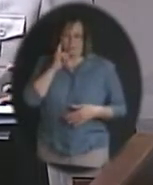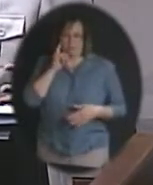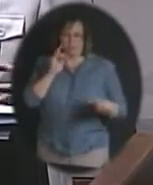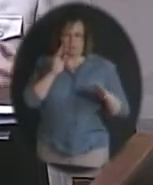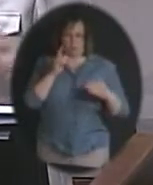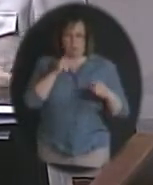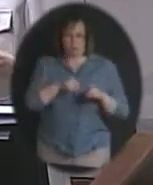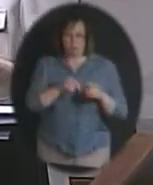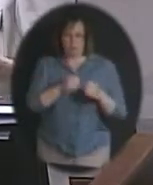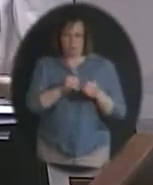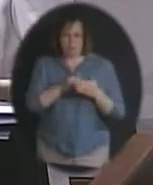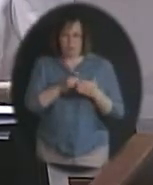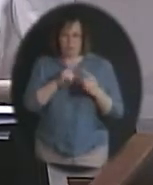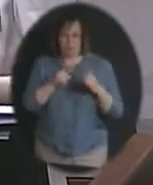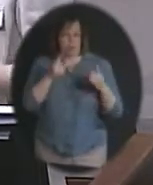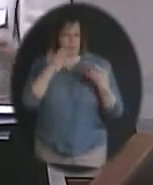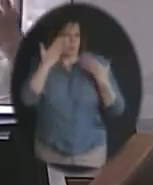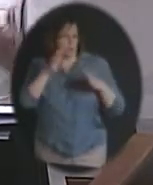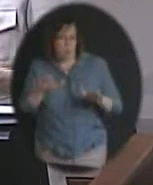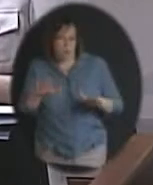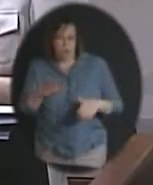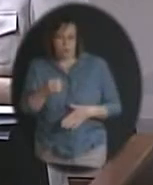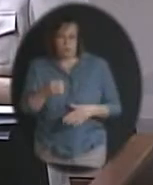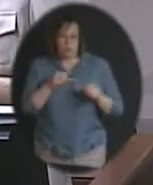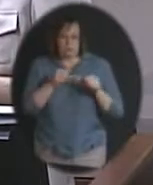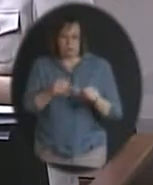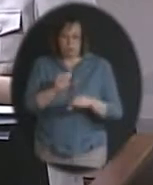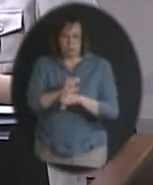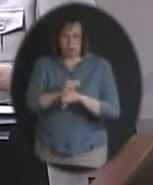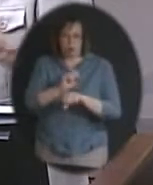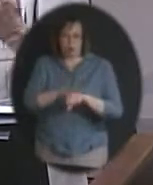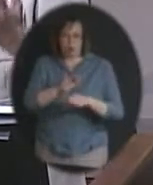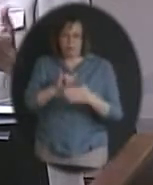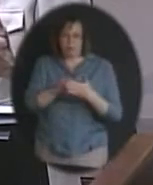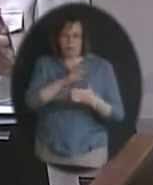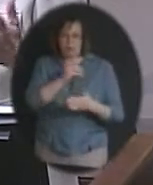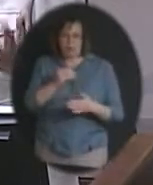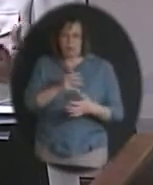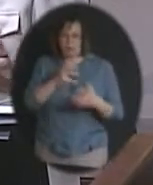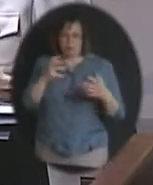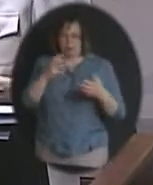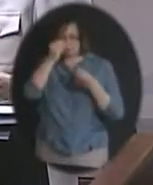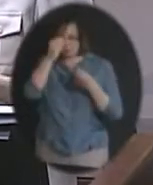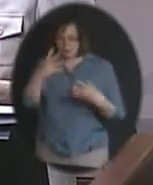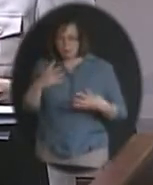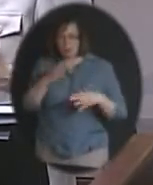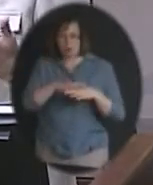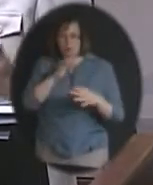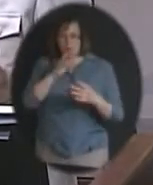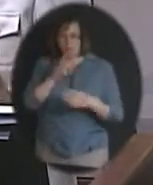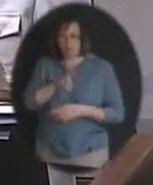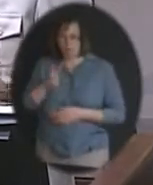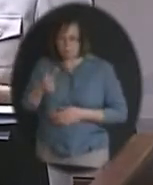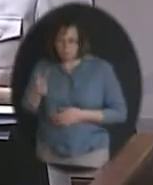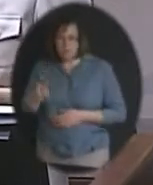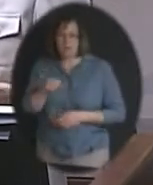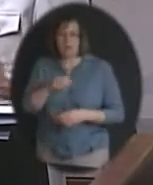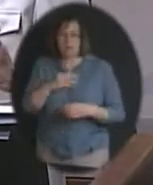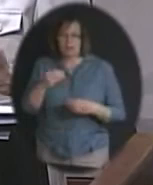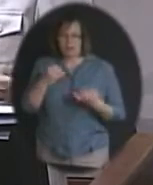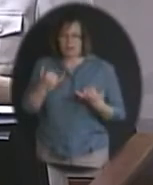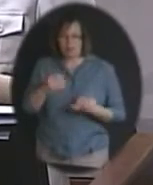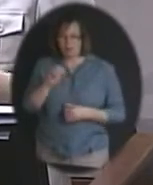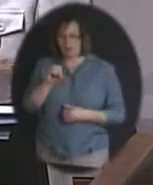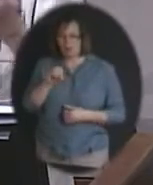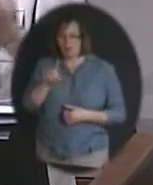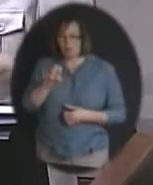we agree with that, we just don't know. So we continue to work on that, and certainly a lot of information on the website and on the